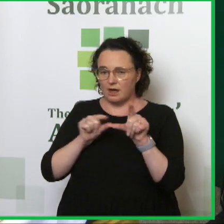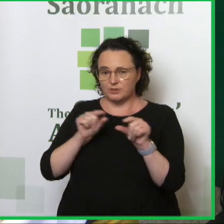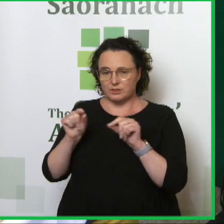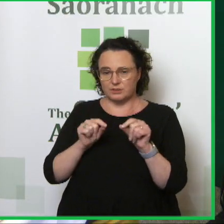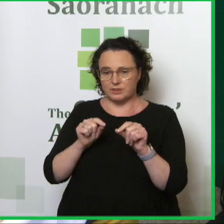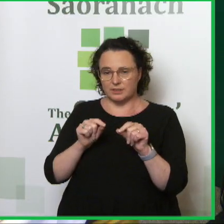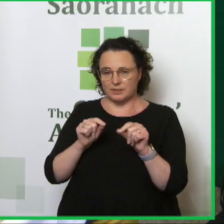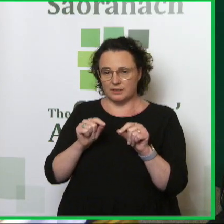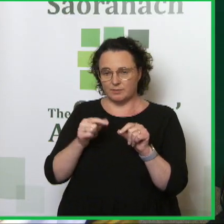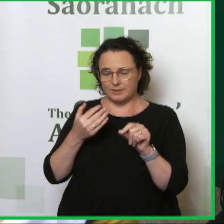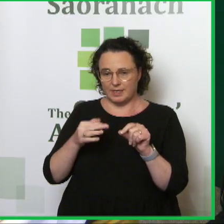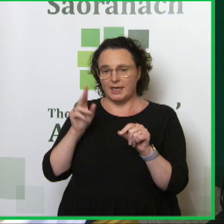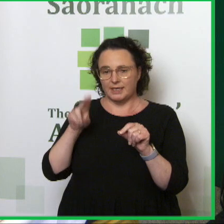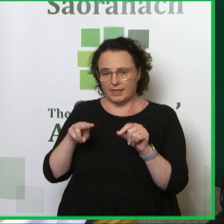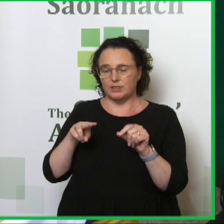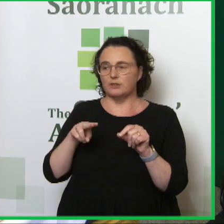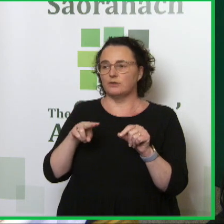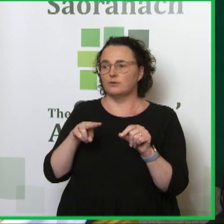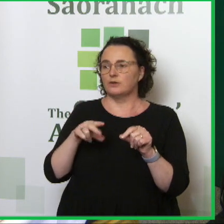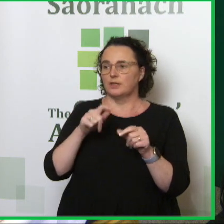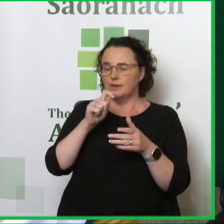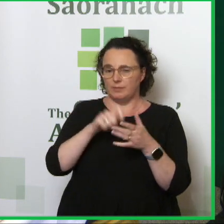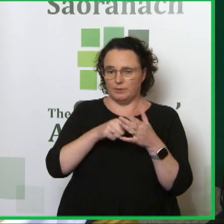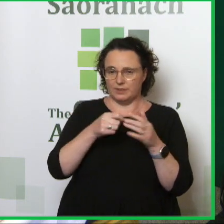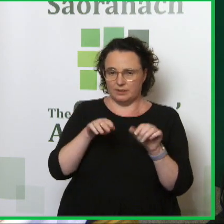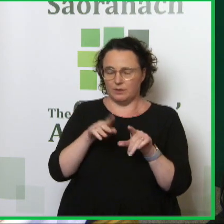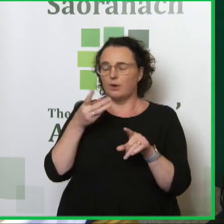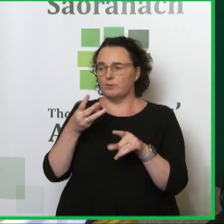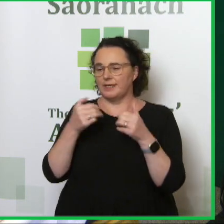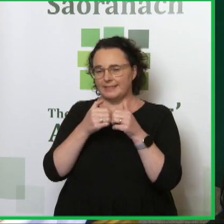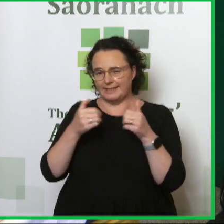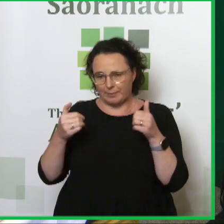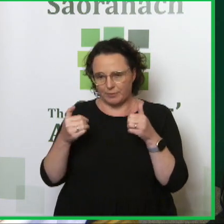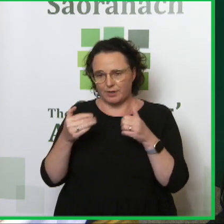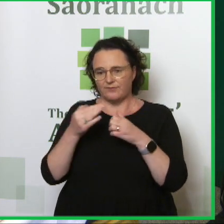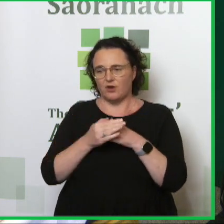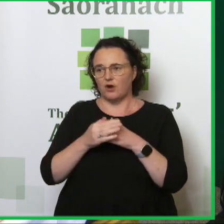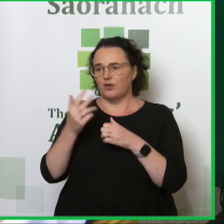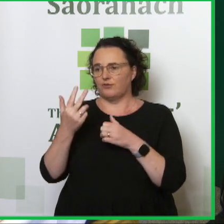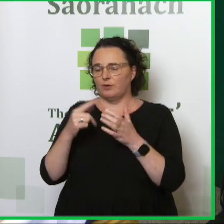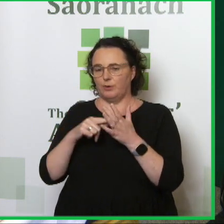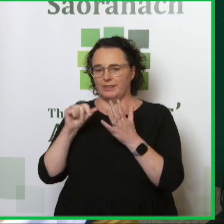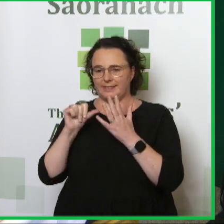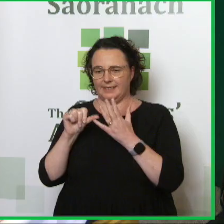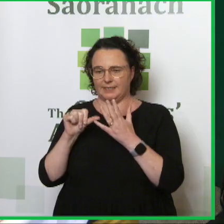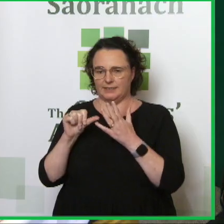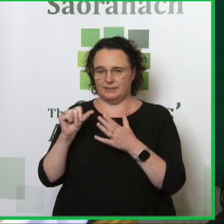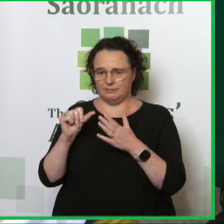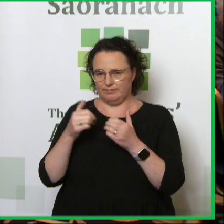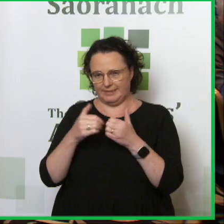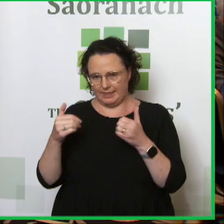error mistake. Can you complete the ballot paper with all the rest, and we'll give you a separate ballot paper on 3.6, just for clarity. Thank you.